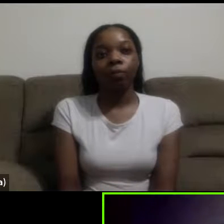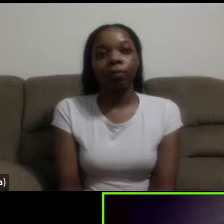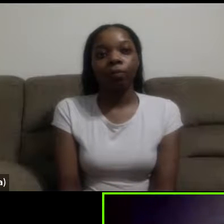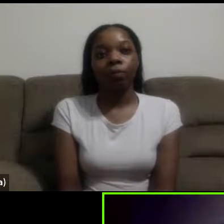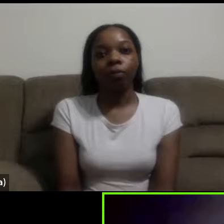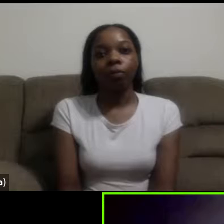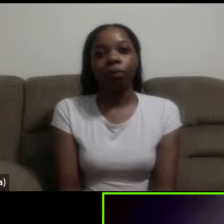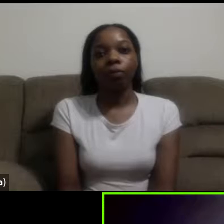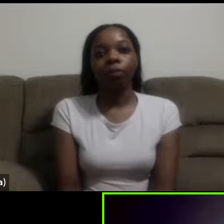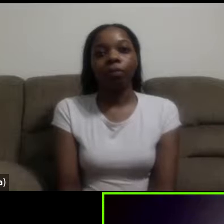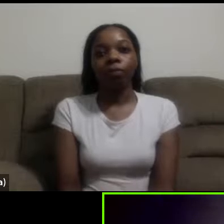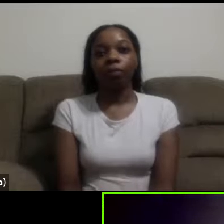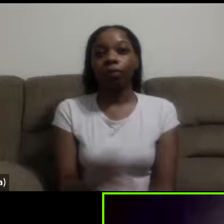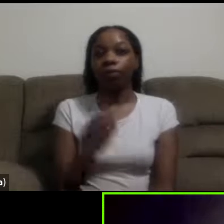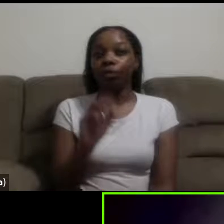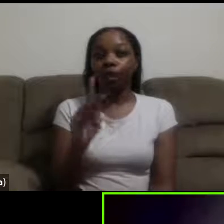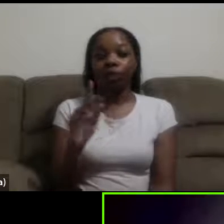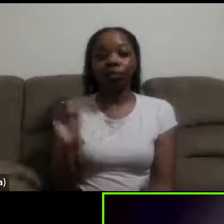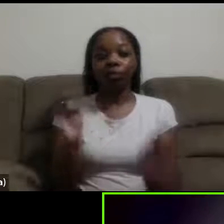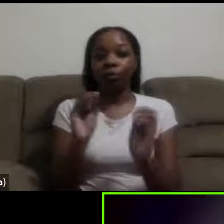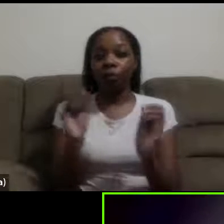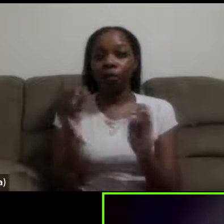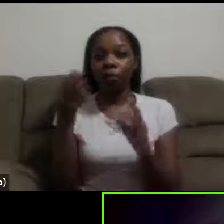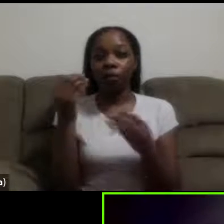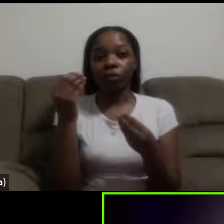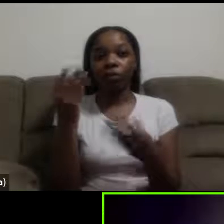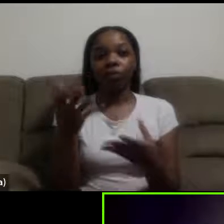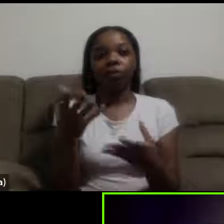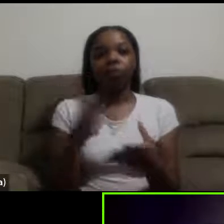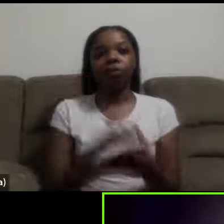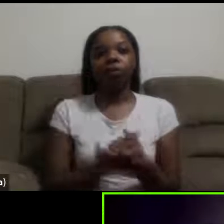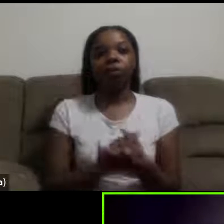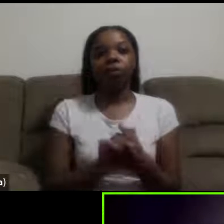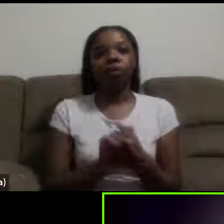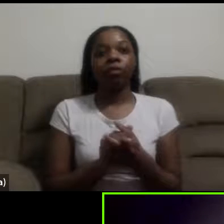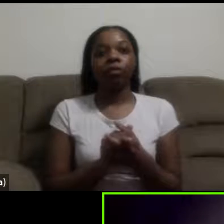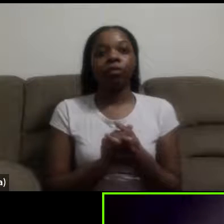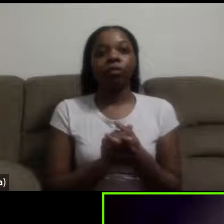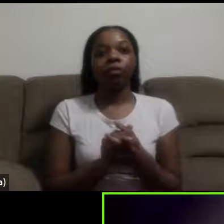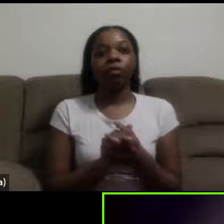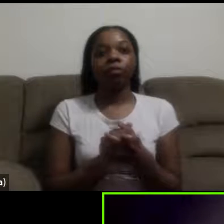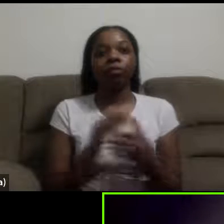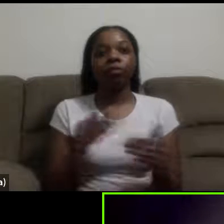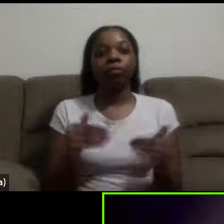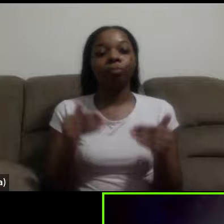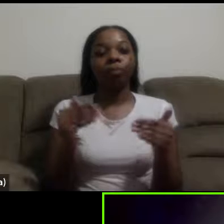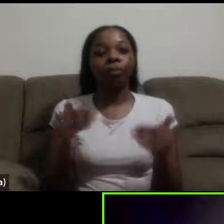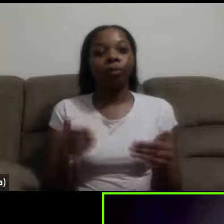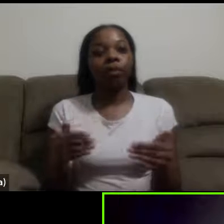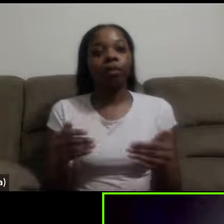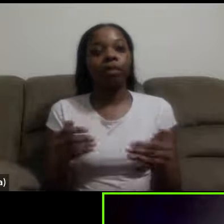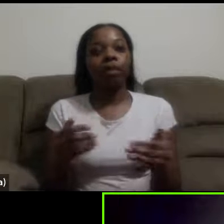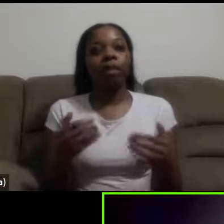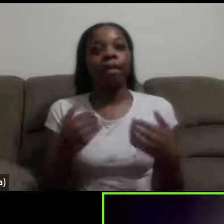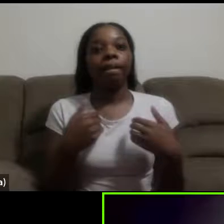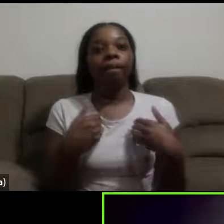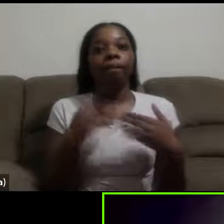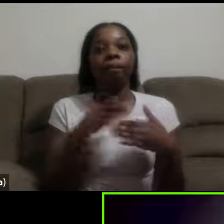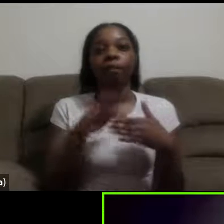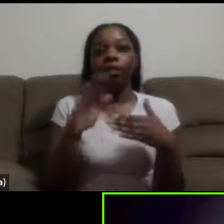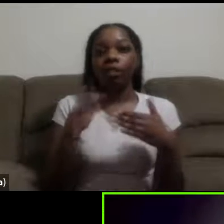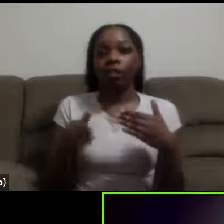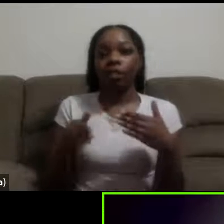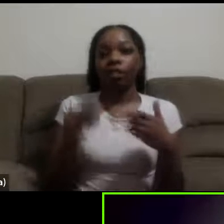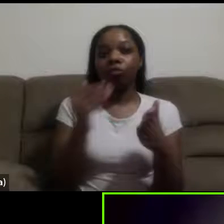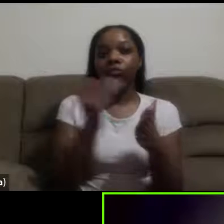Seeing there is no more announcements. Next, we usually have adjournment roll call. So Asia, do